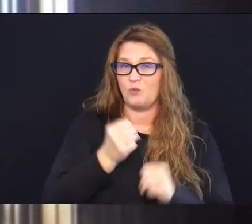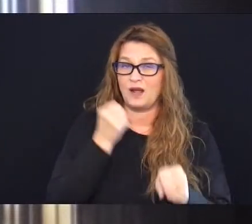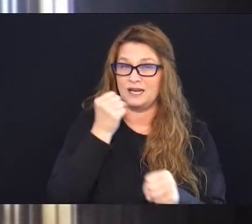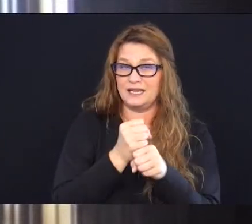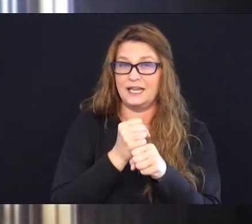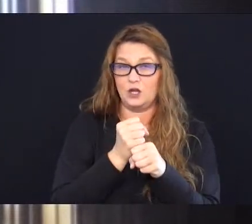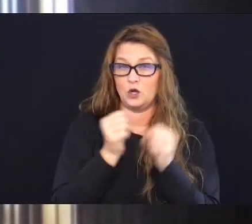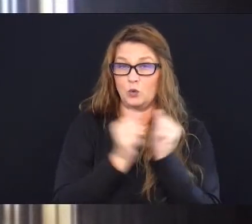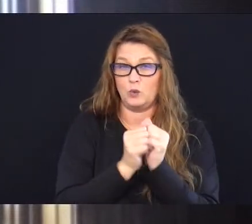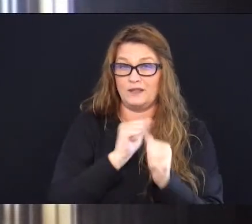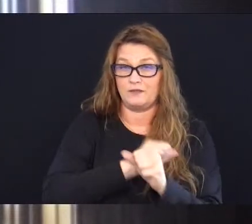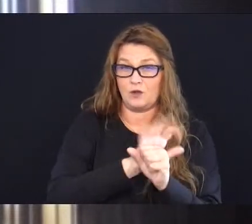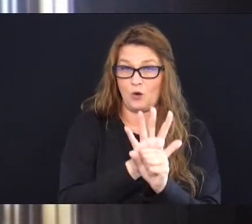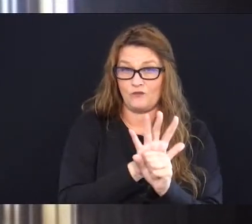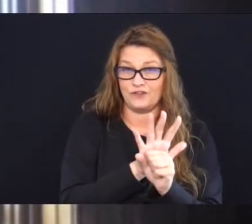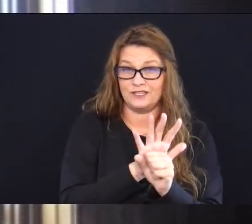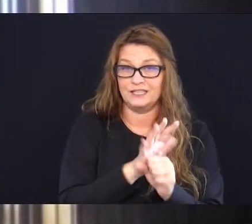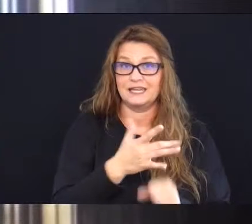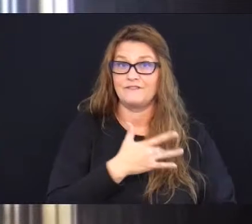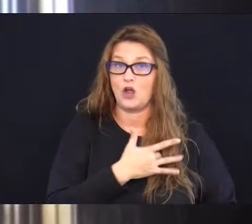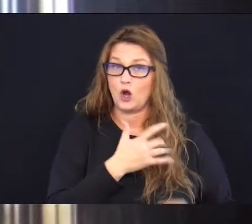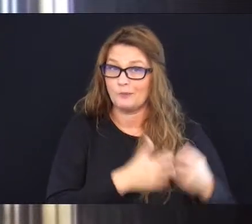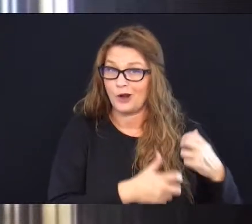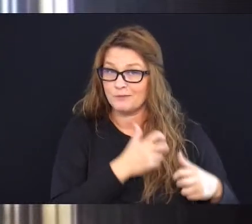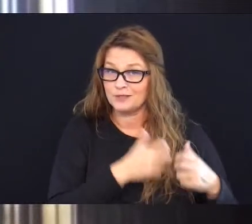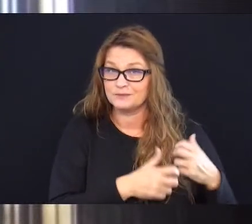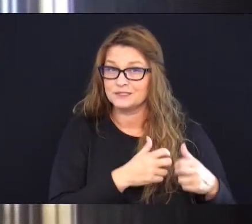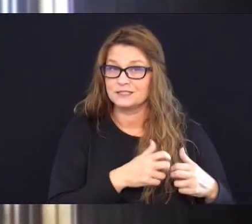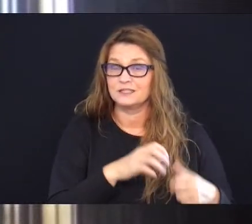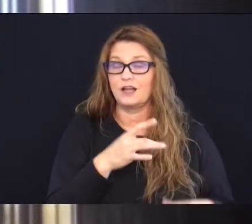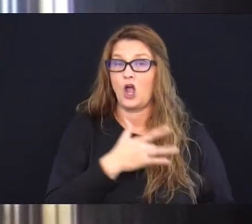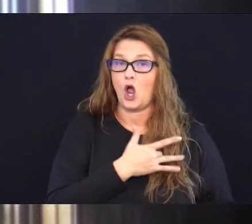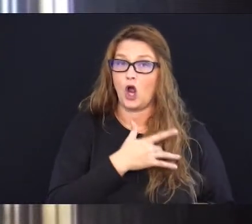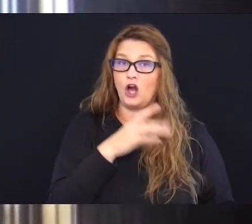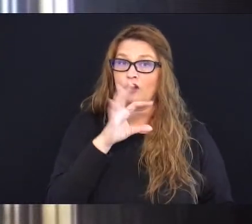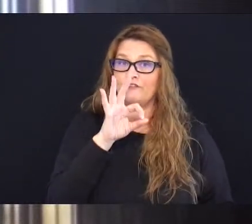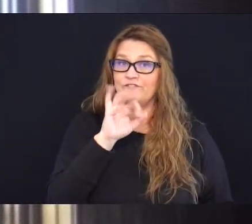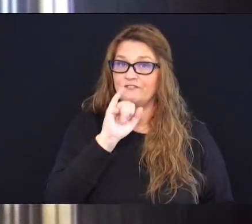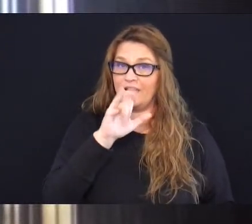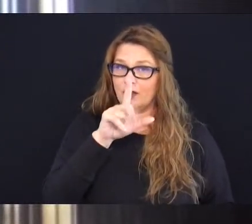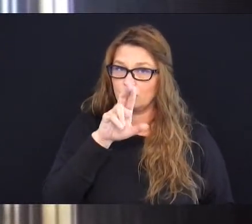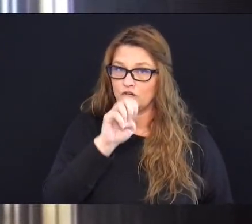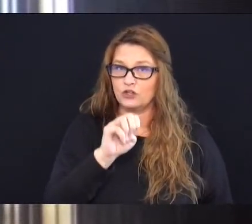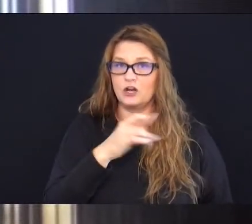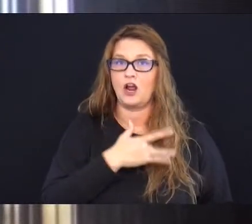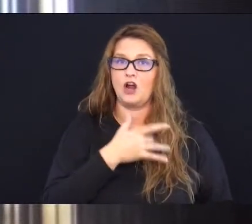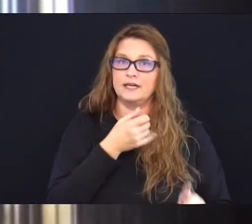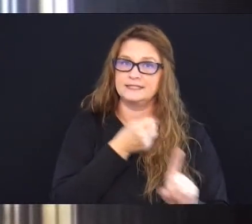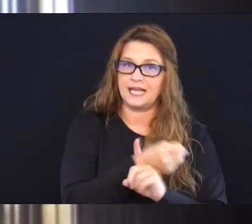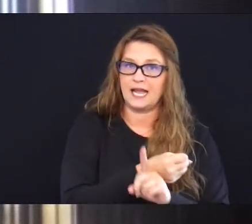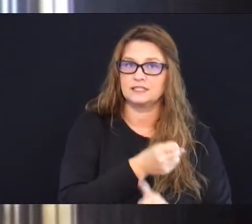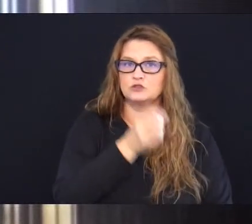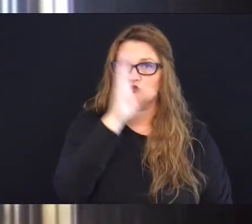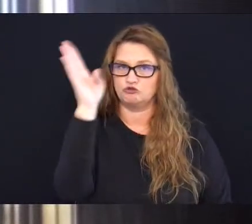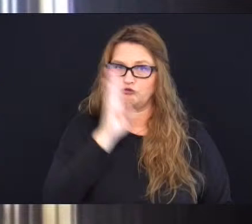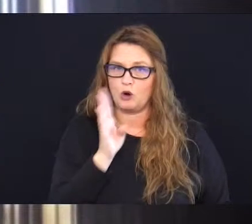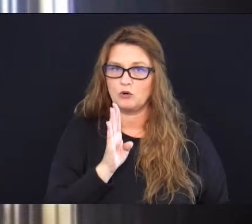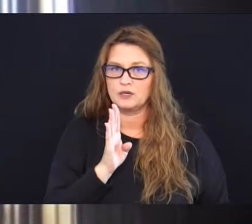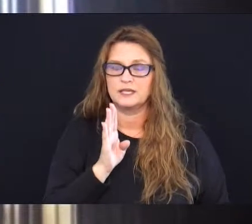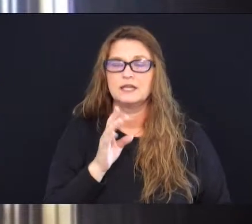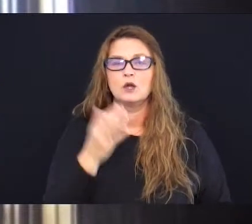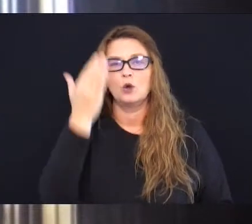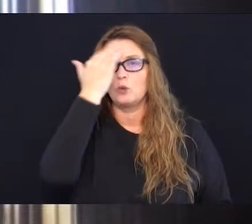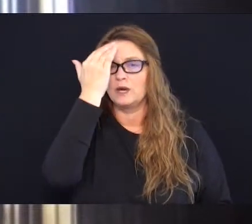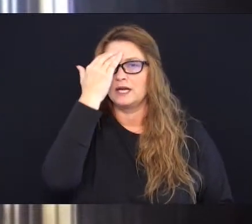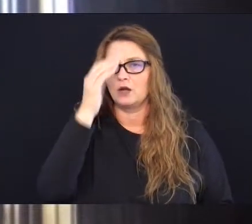defined with COVID-19 to have heart problems, including heart failure, heart attacks, strokes. We also know that